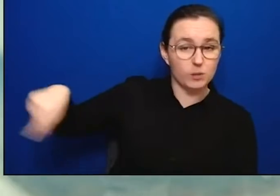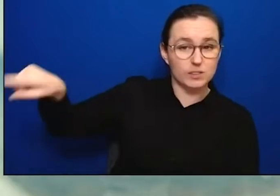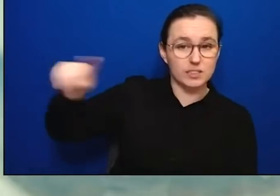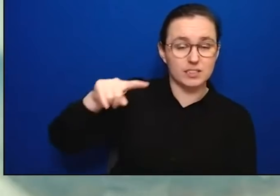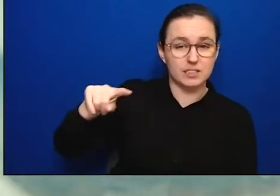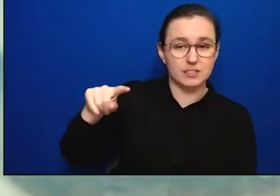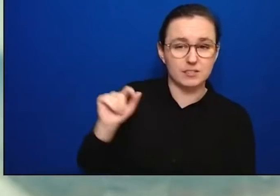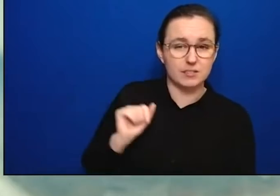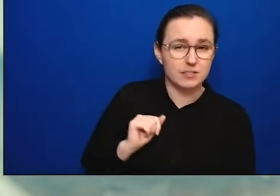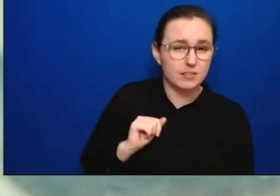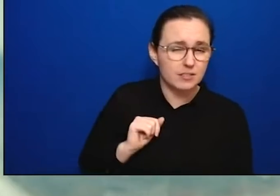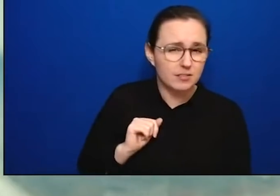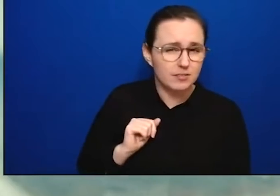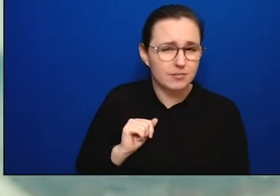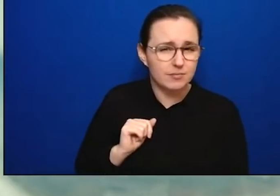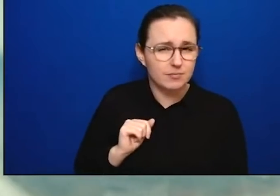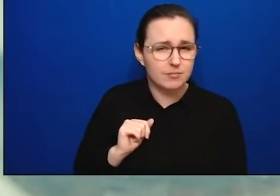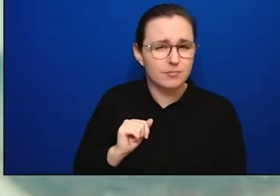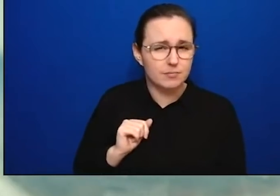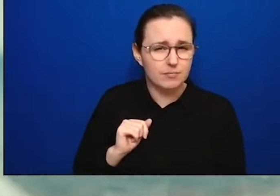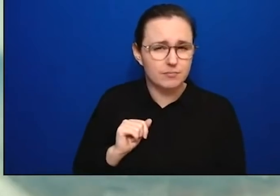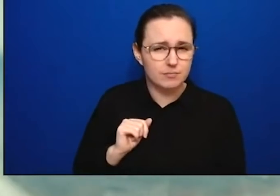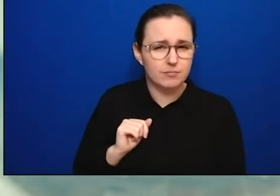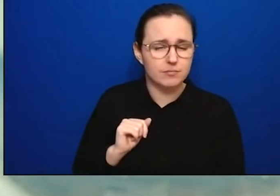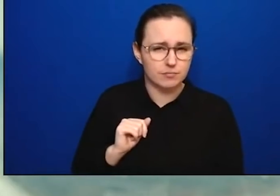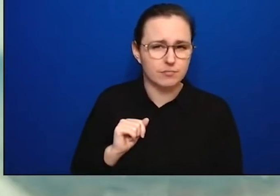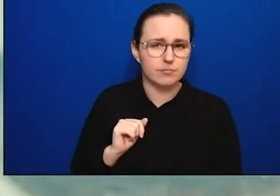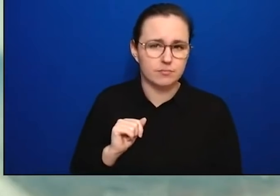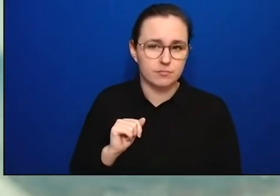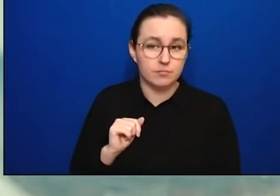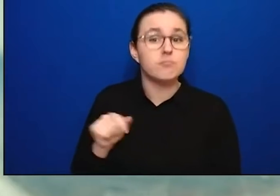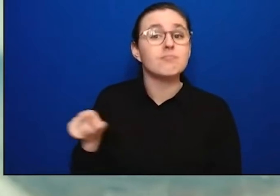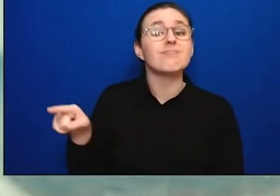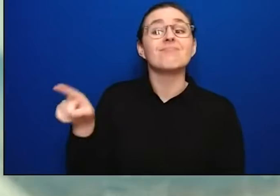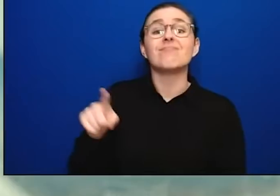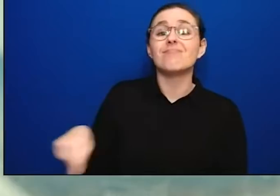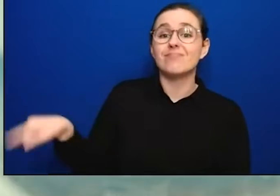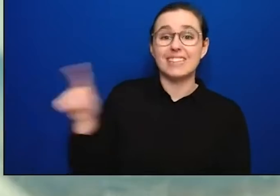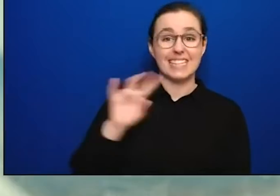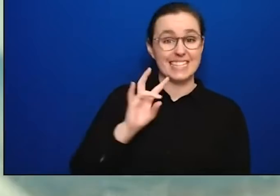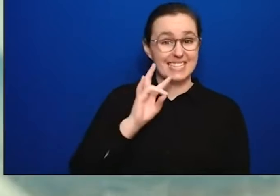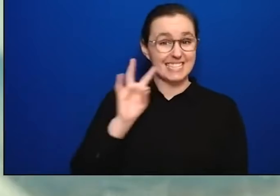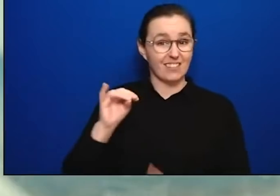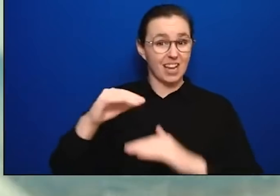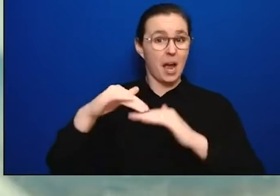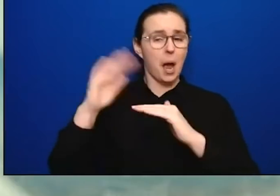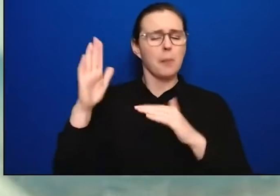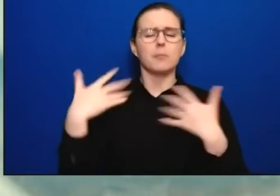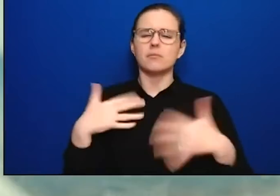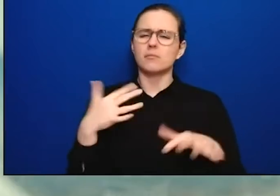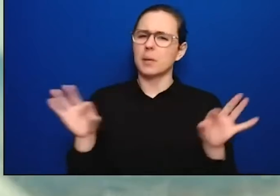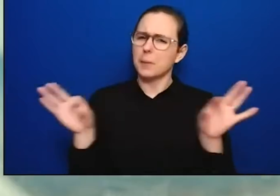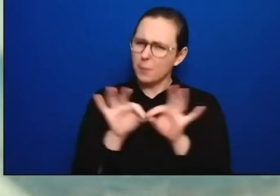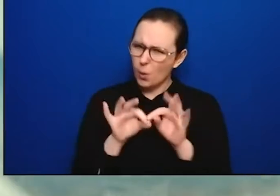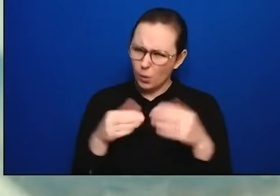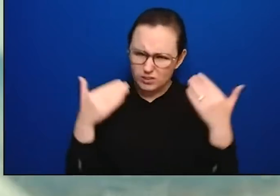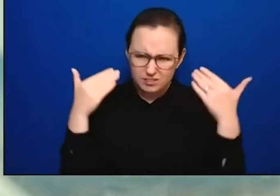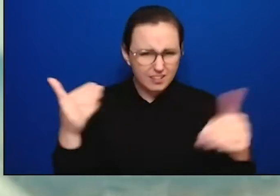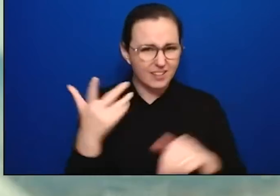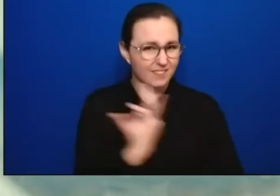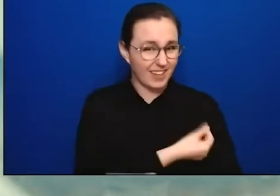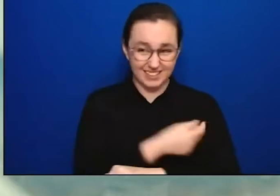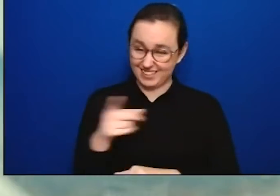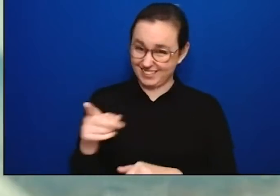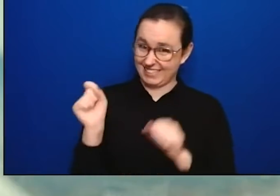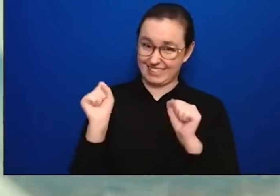48,000 70-plus individuals who have received their invite but have not yet booked a booster. It is urgent for them to get vaccinated, as